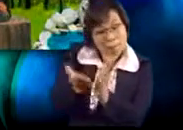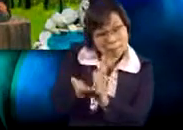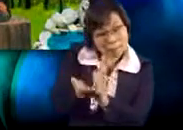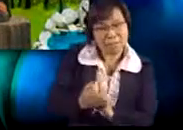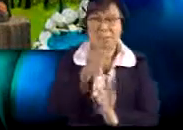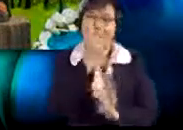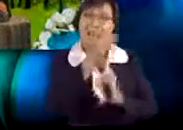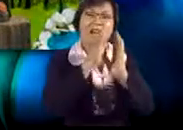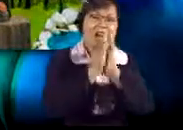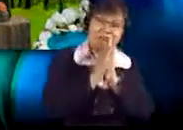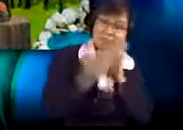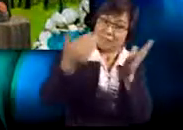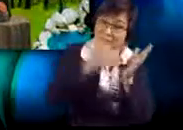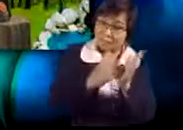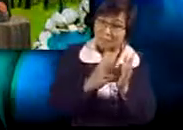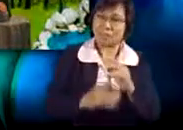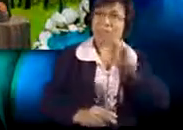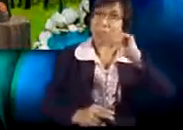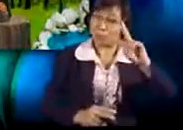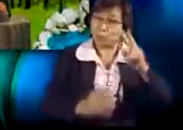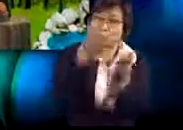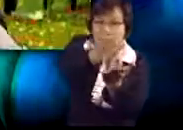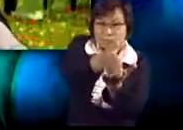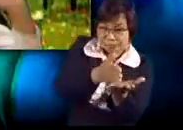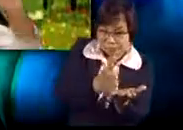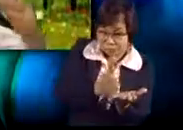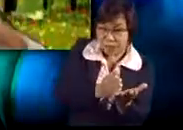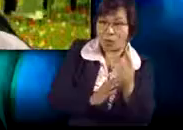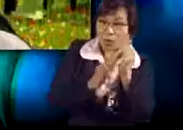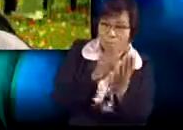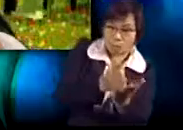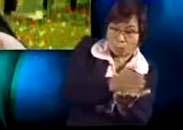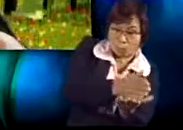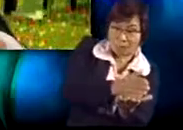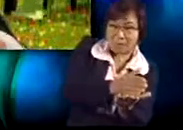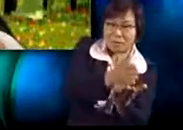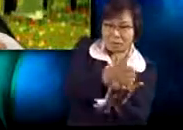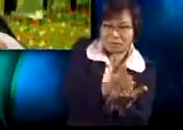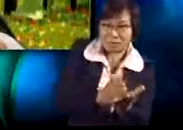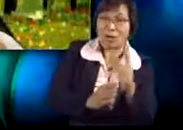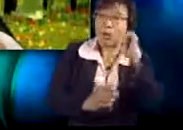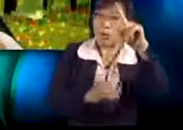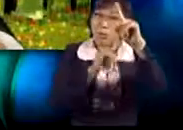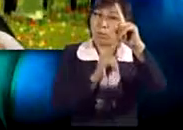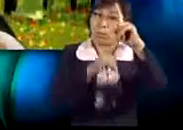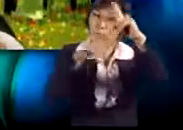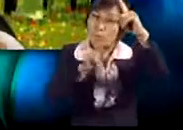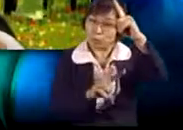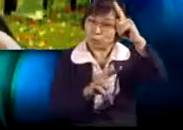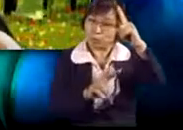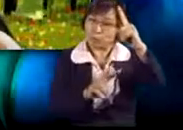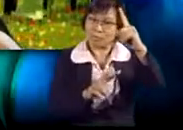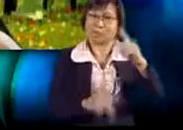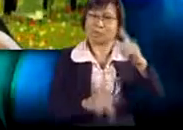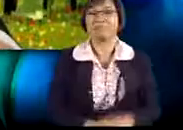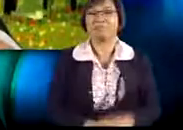at the sandwich again. Since there are two equal parts, then one part is also called 1/2. And it is